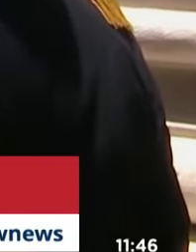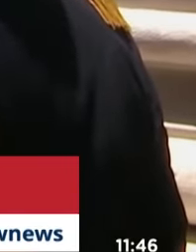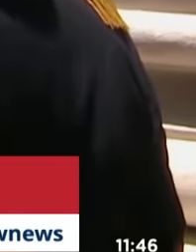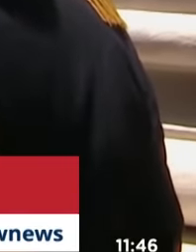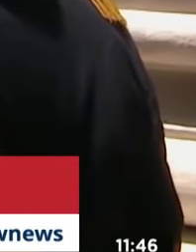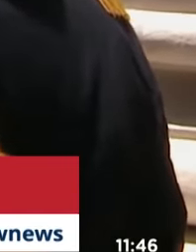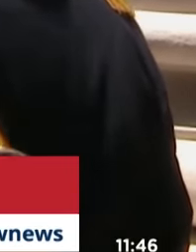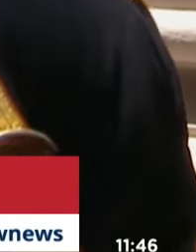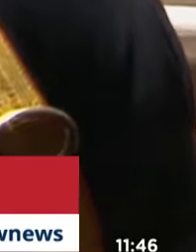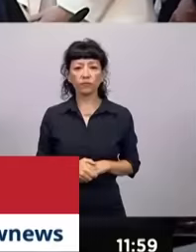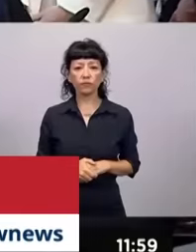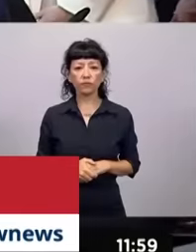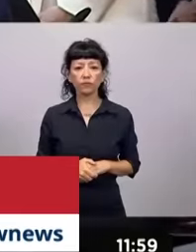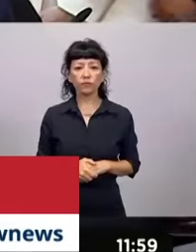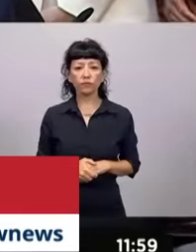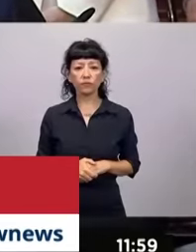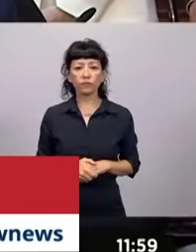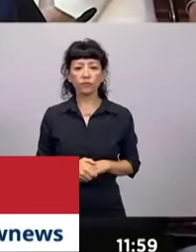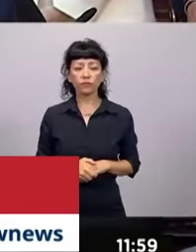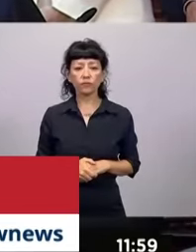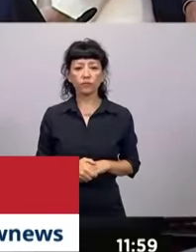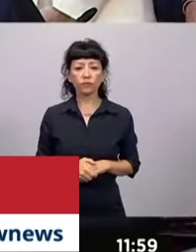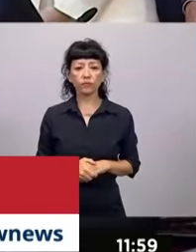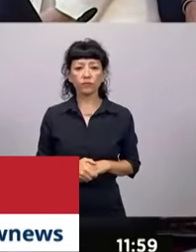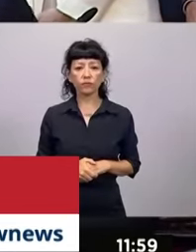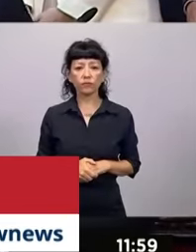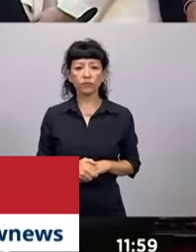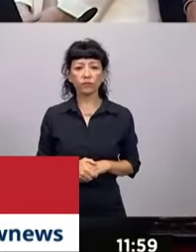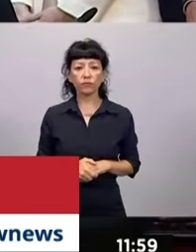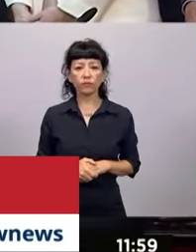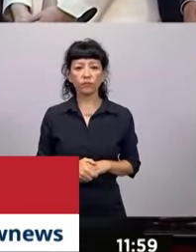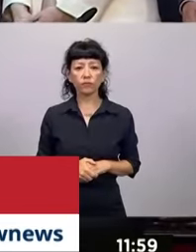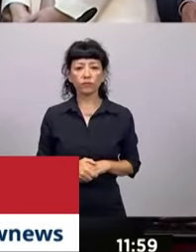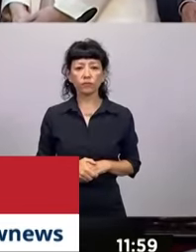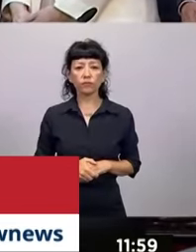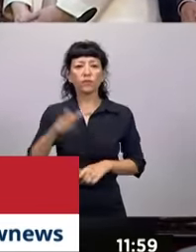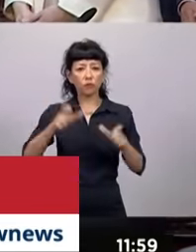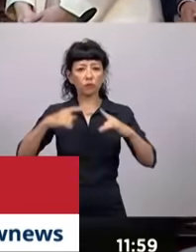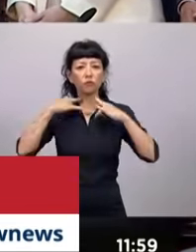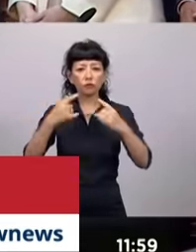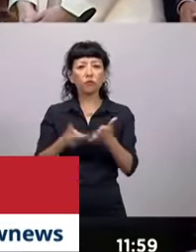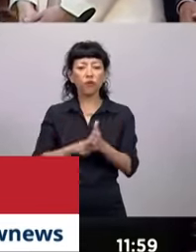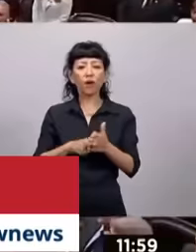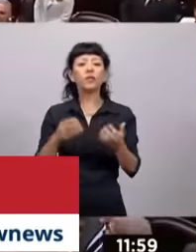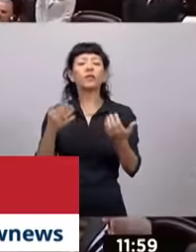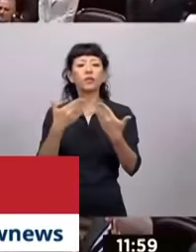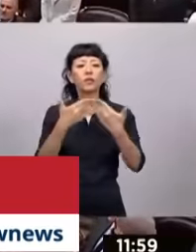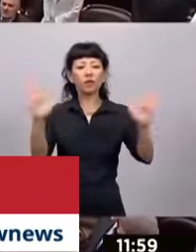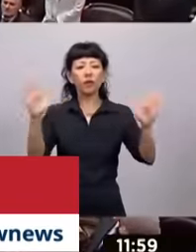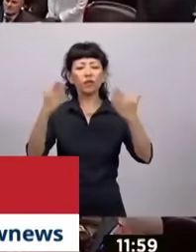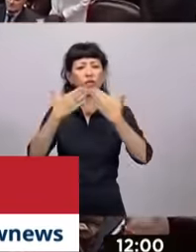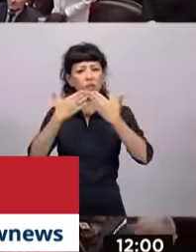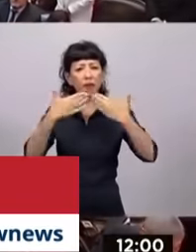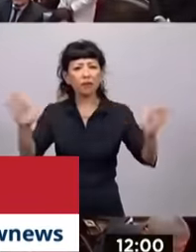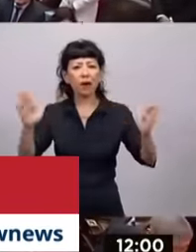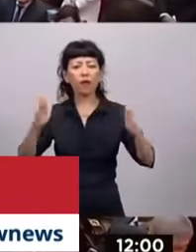public spending. He's drawn comparisons with Donald Trump by vowing to, quote, make Argentina great again. But he takes office with